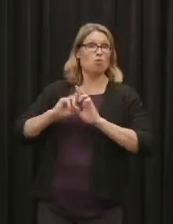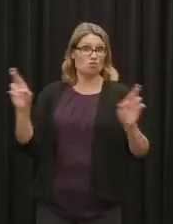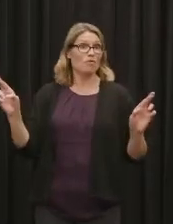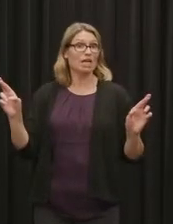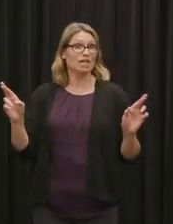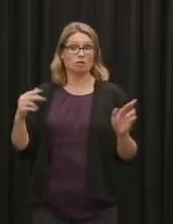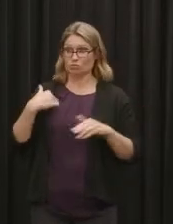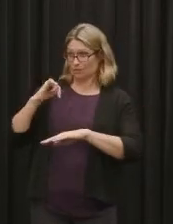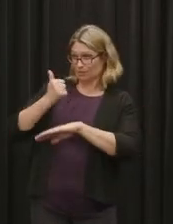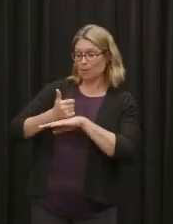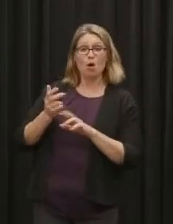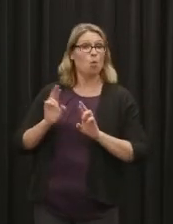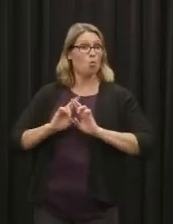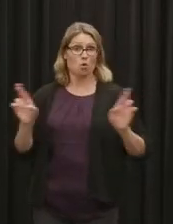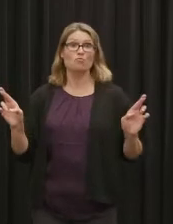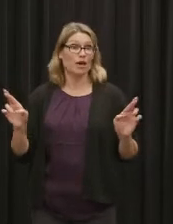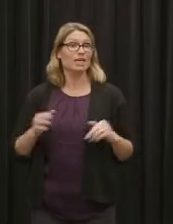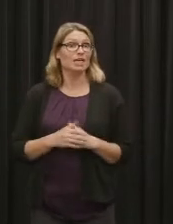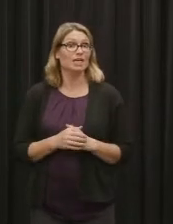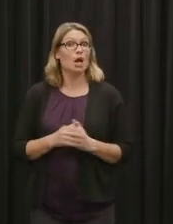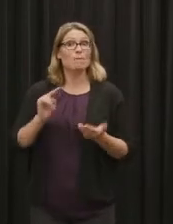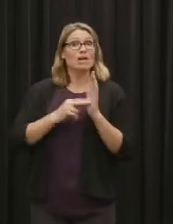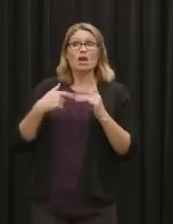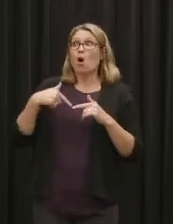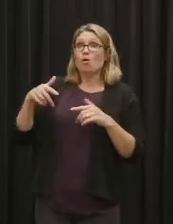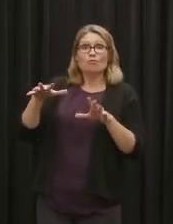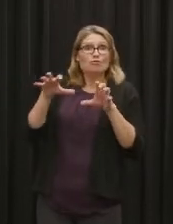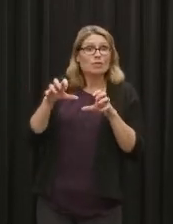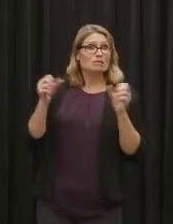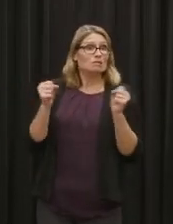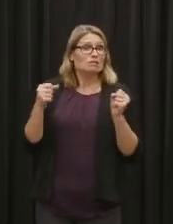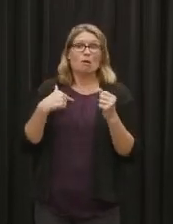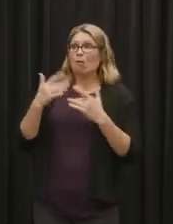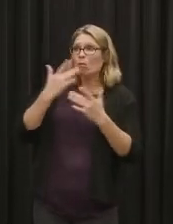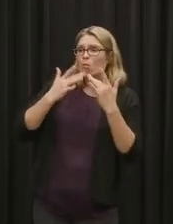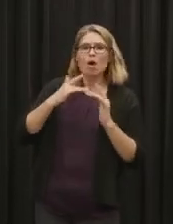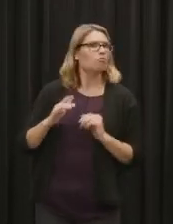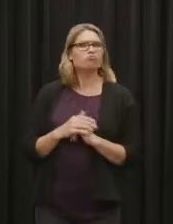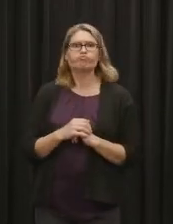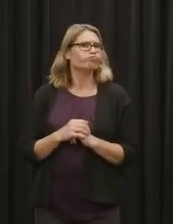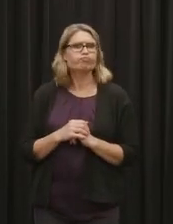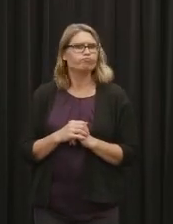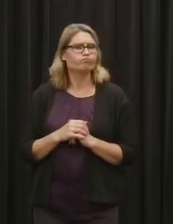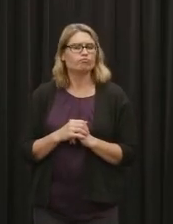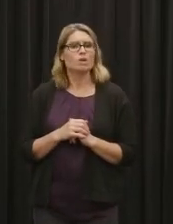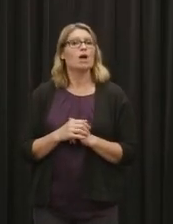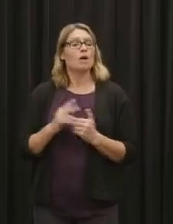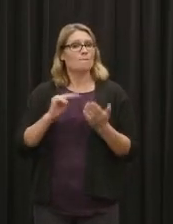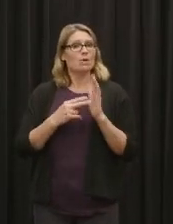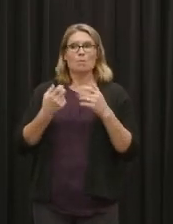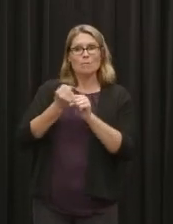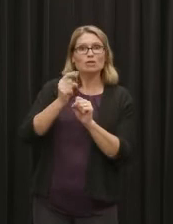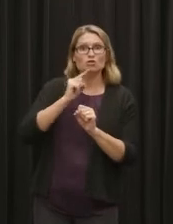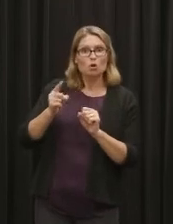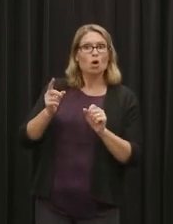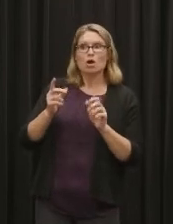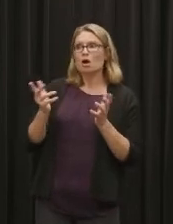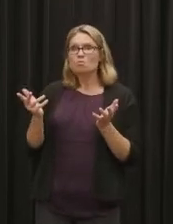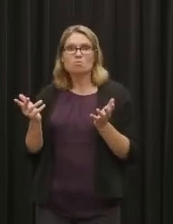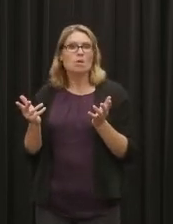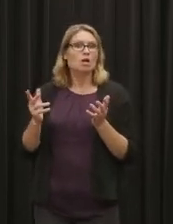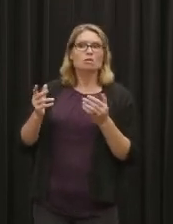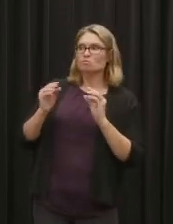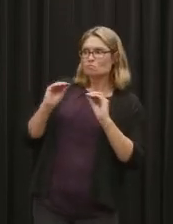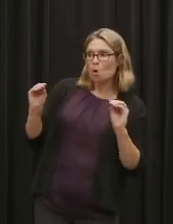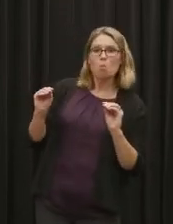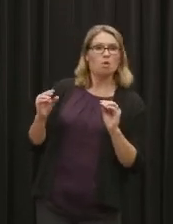now. So there is not a shortage of freezers. There will be some administrative movement of things to make sure they're in optimal